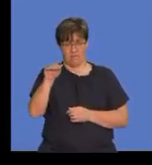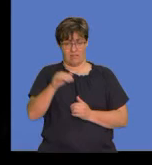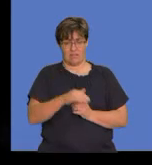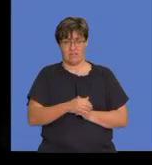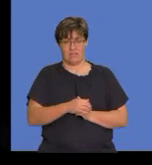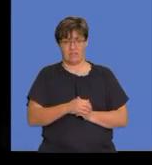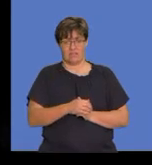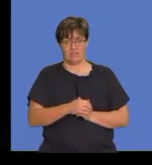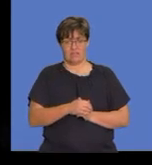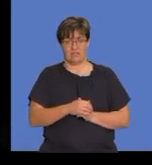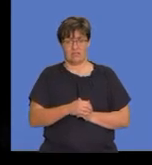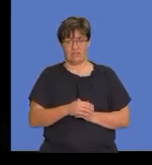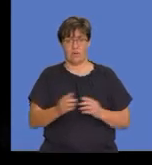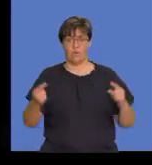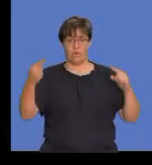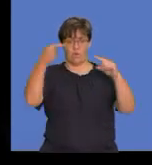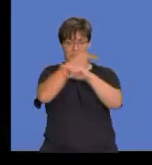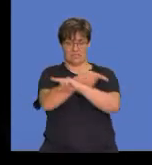1 over